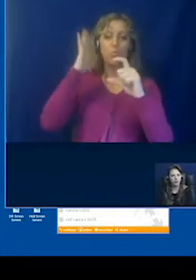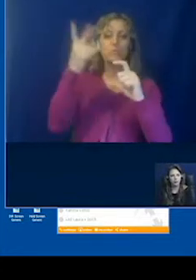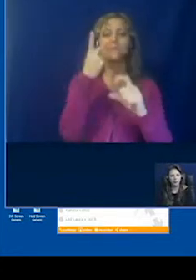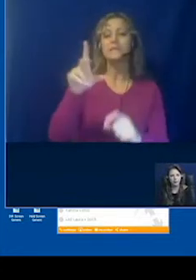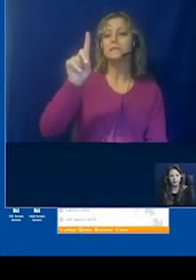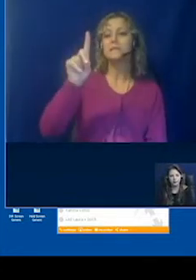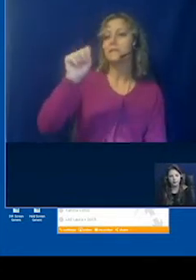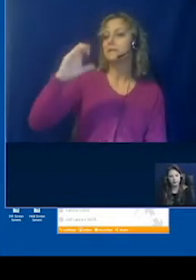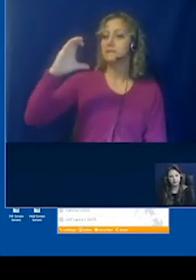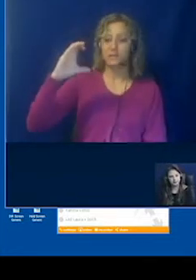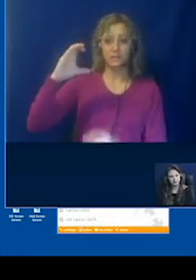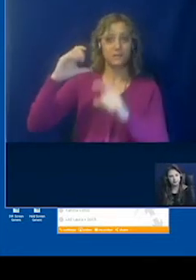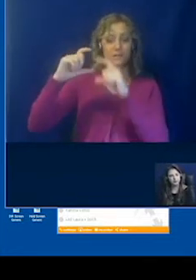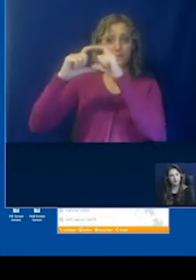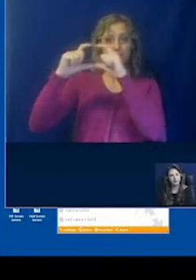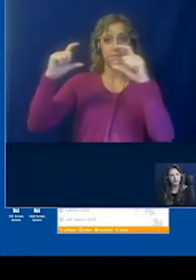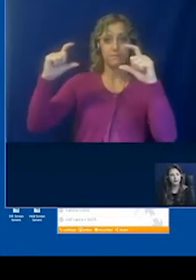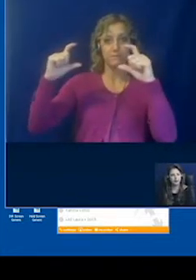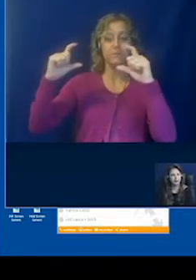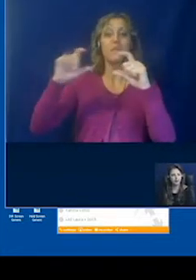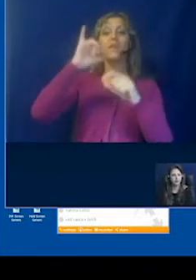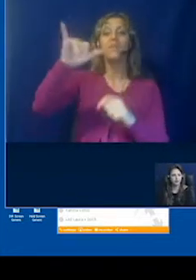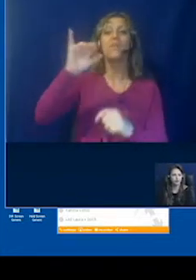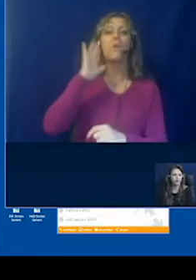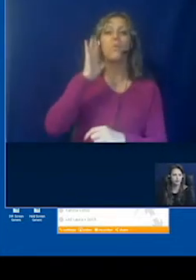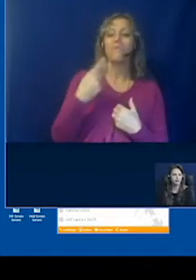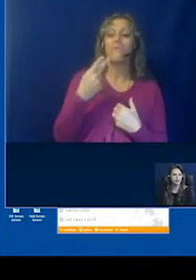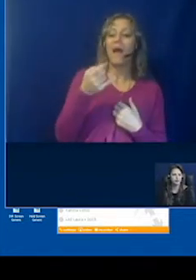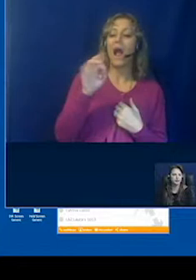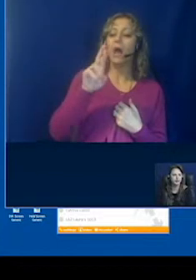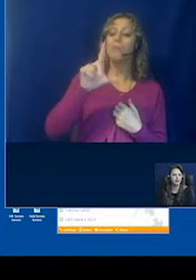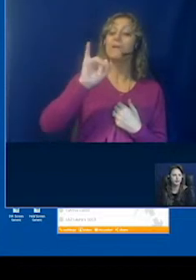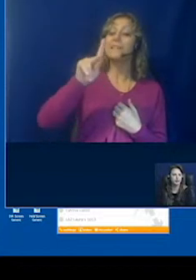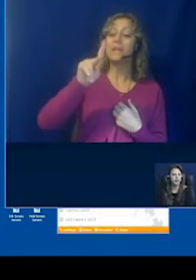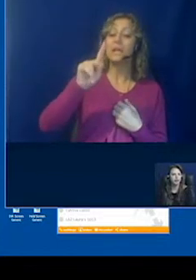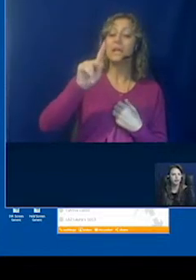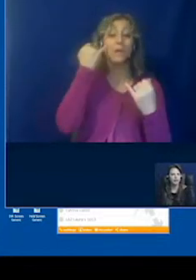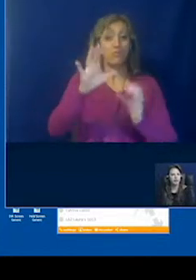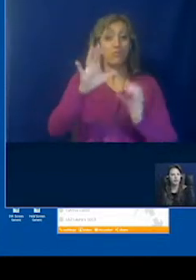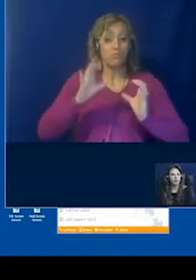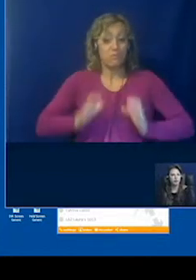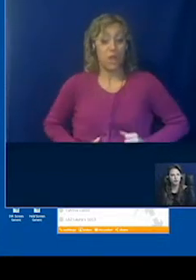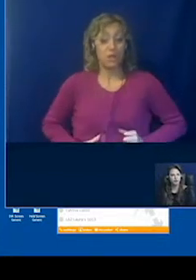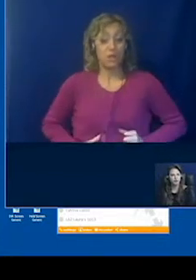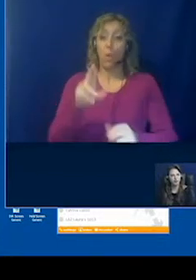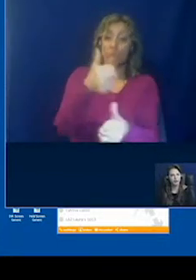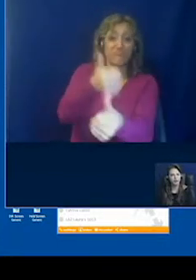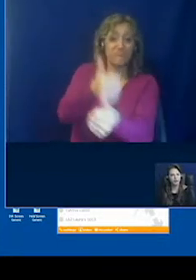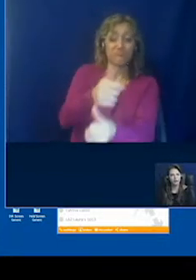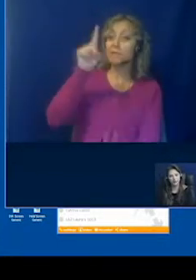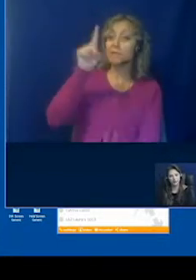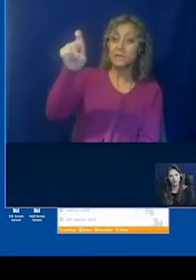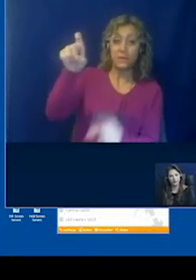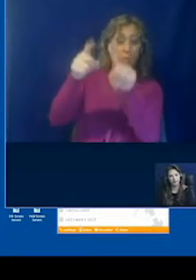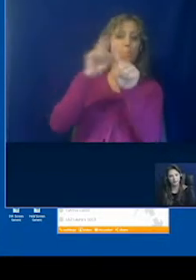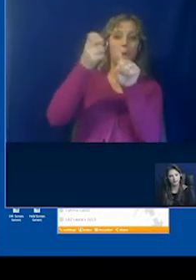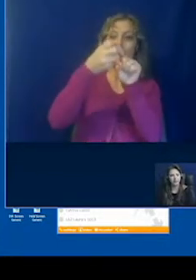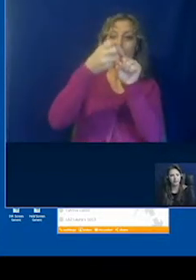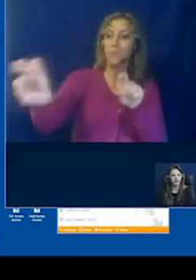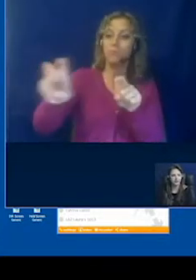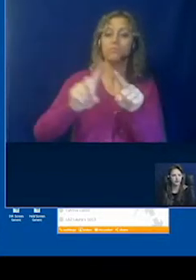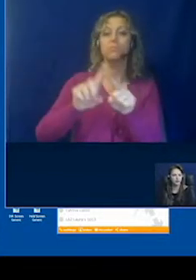logo will be hyperlinked so that if your customer decides to click on it, it will go to your home page or whatever page